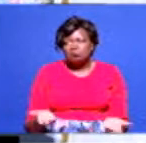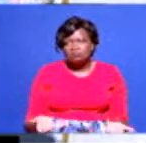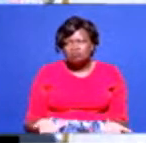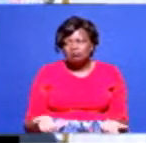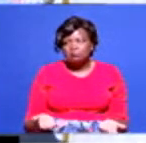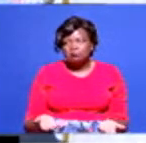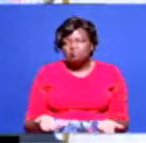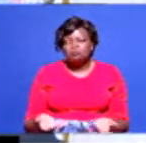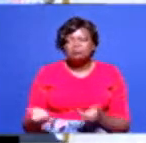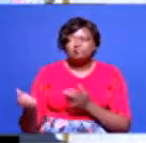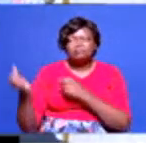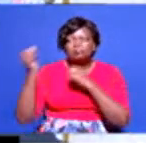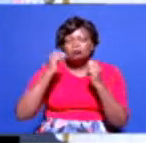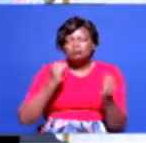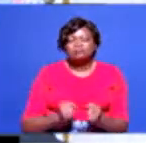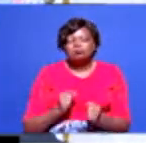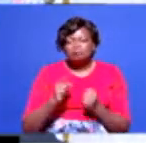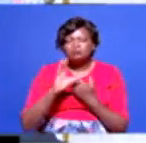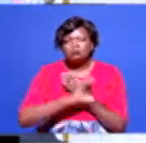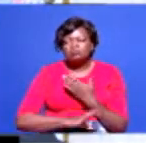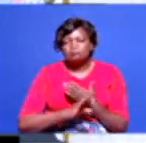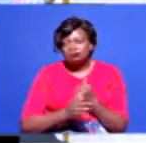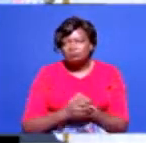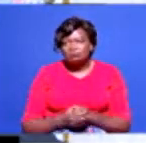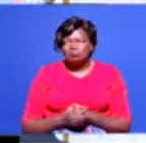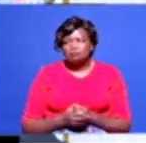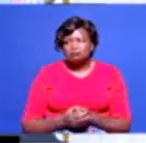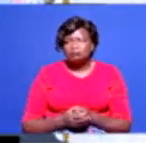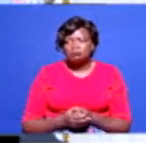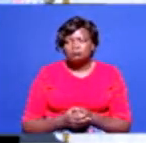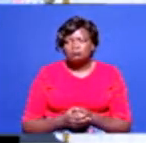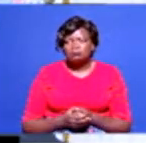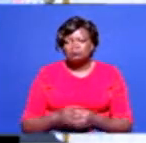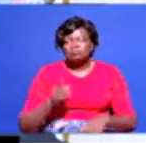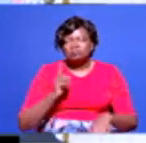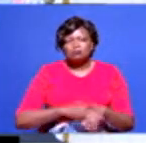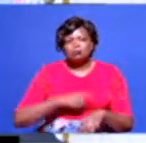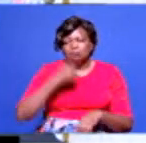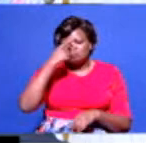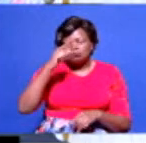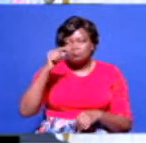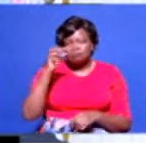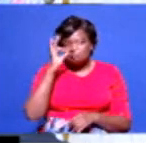country. During his time, we saw